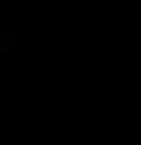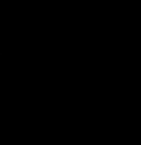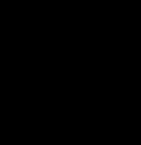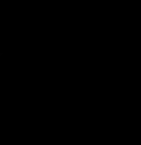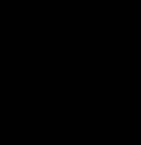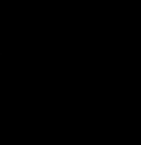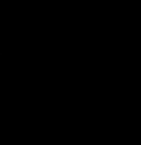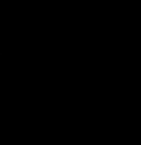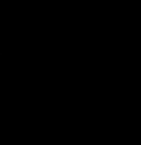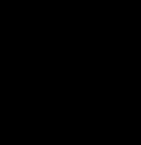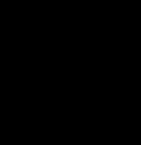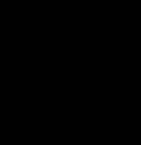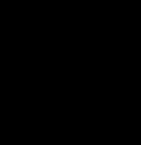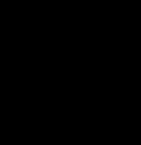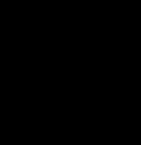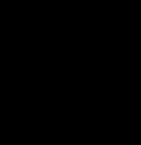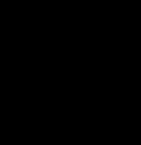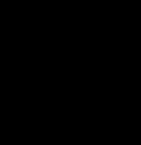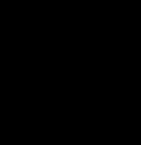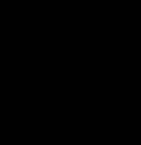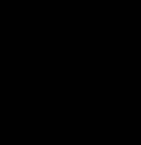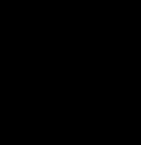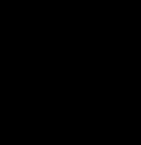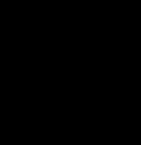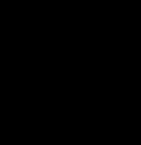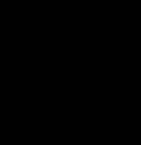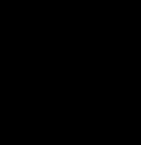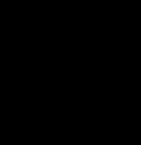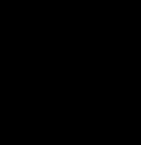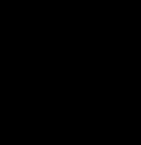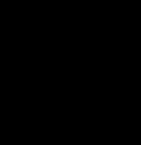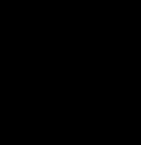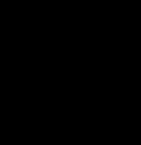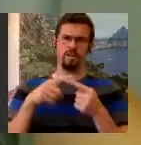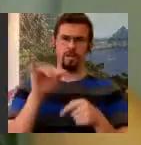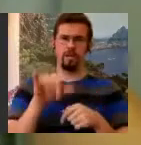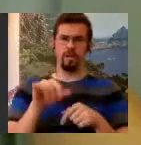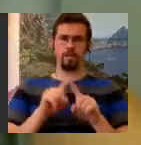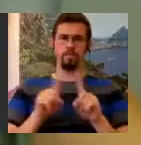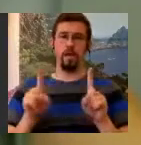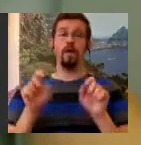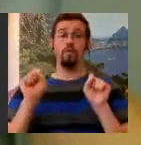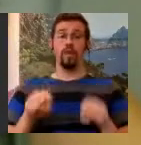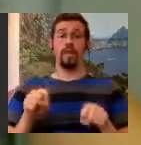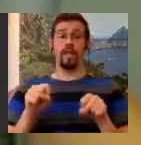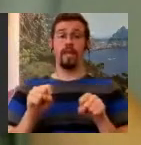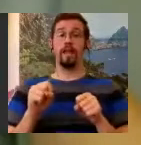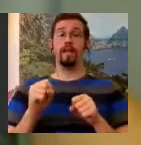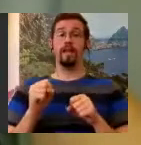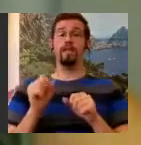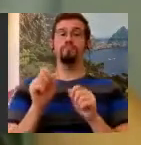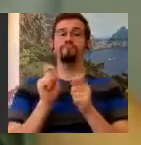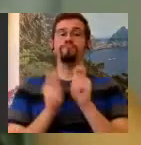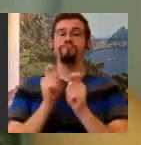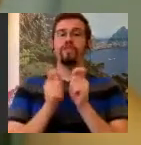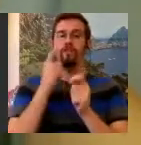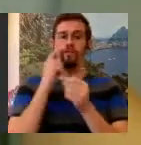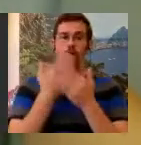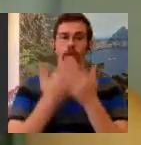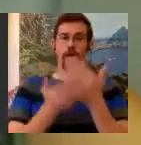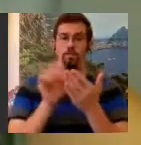We already said that we can also draw glyph by hand.